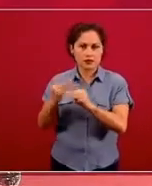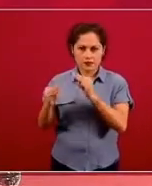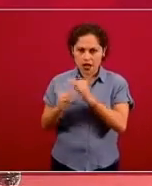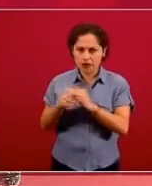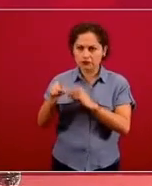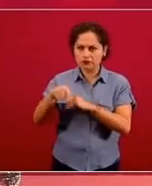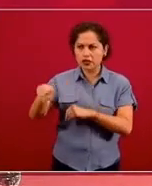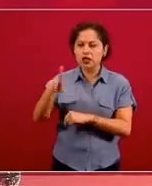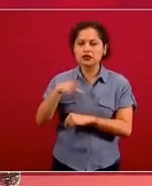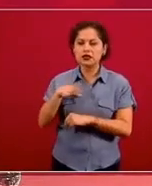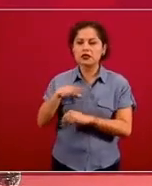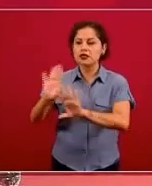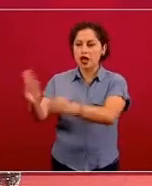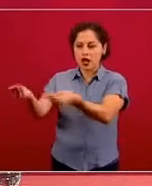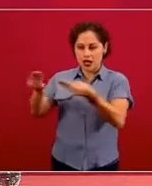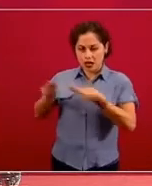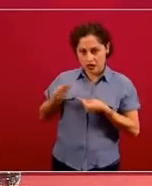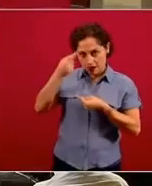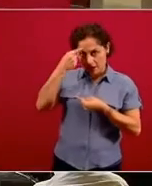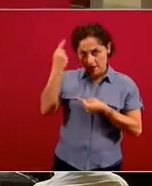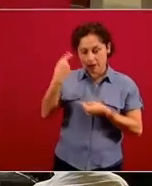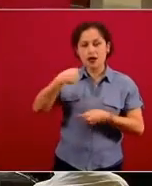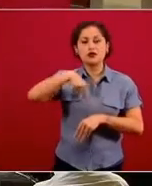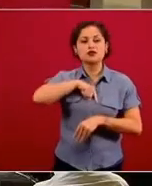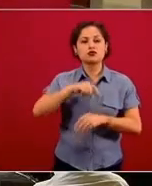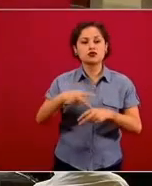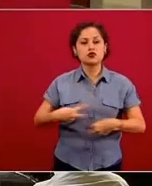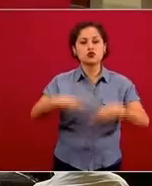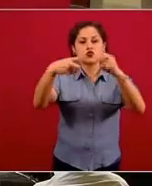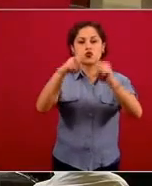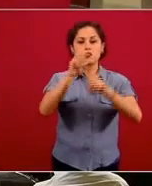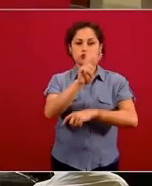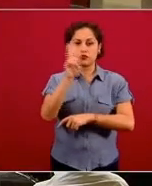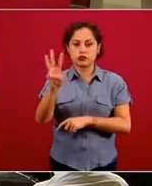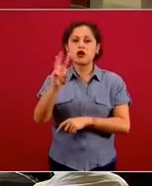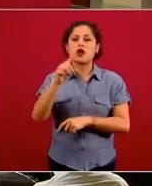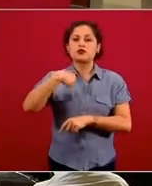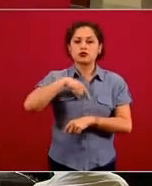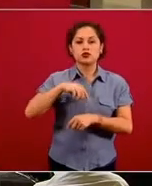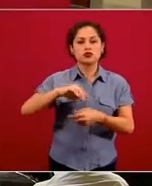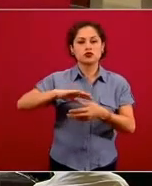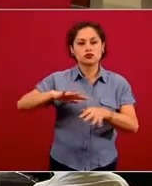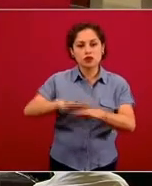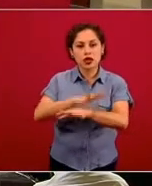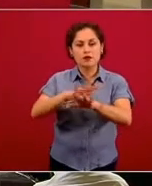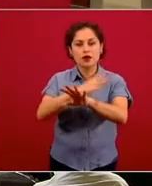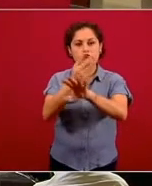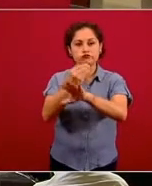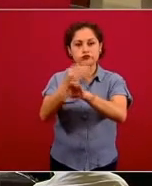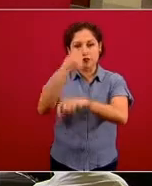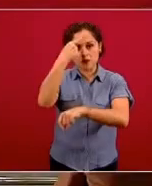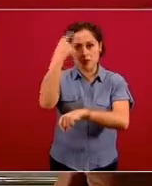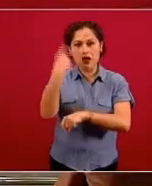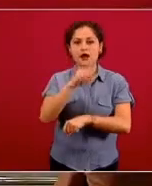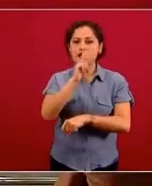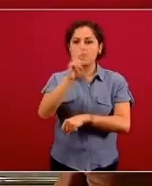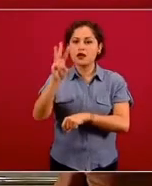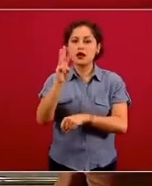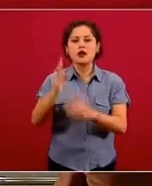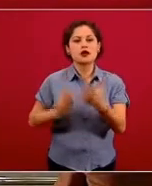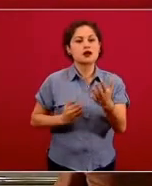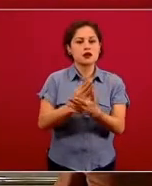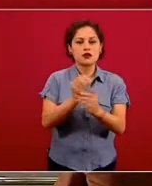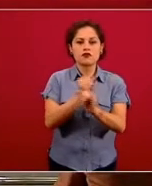rehabilitation, telerehab. And we're going to have that on the page that we are also making accessible.